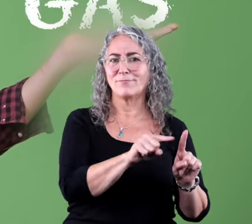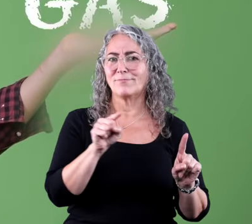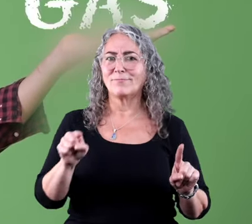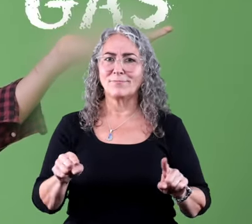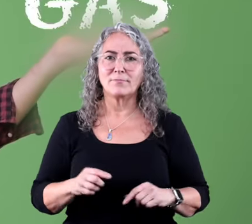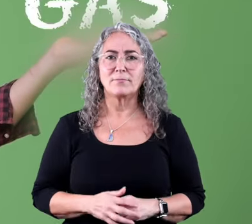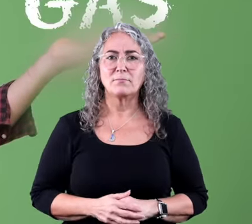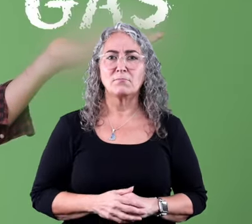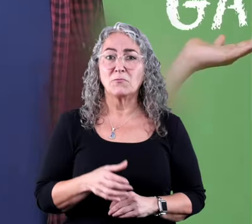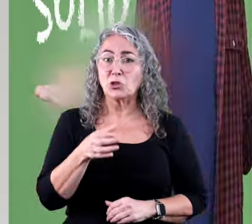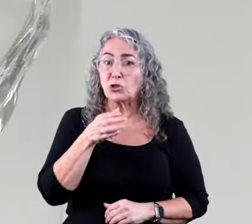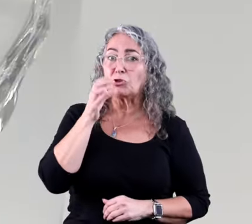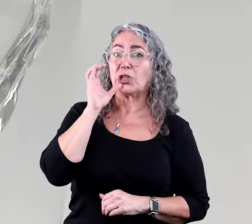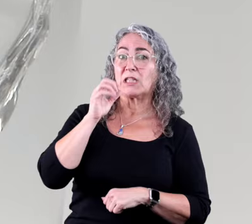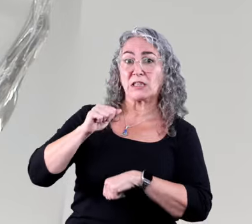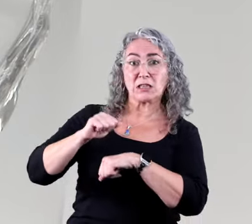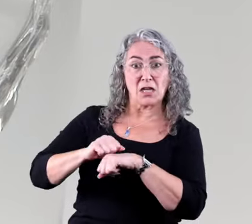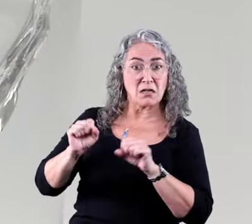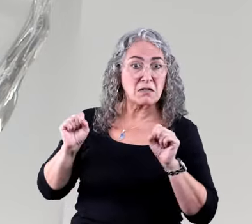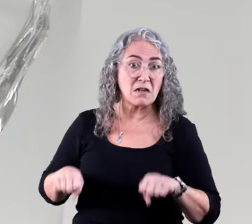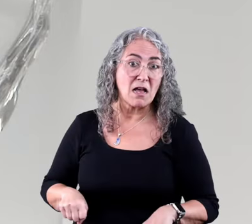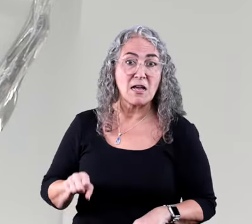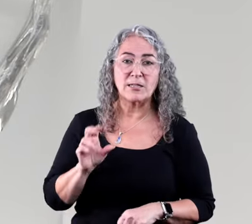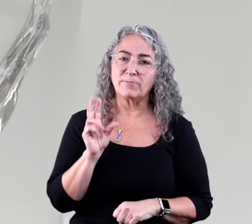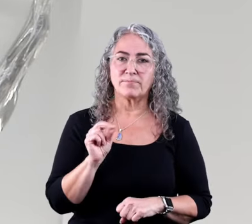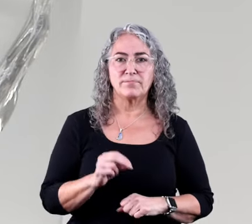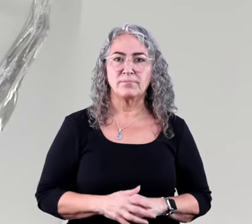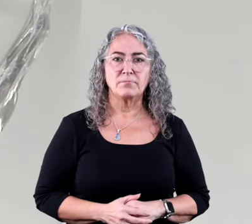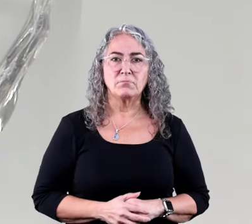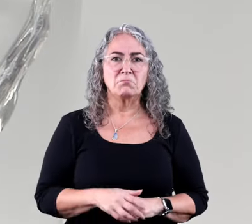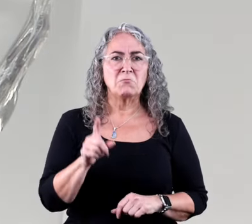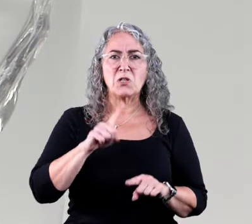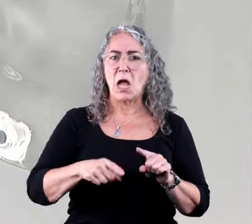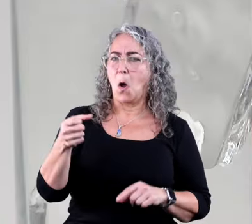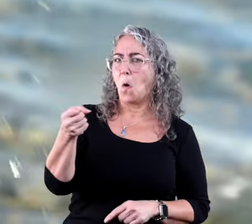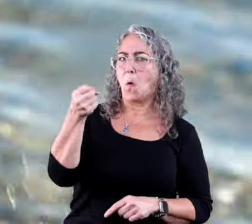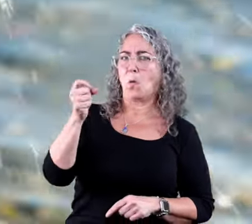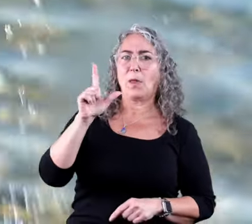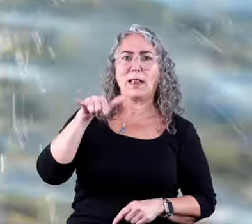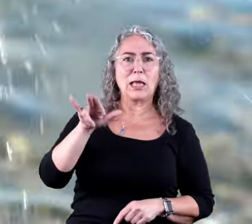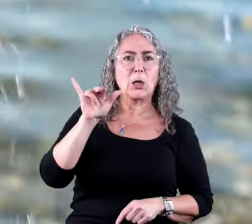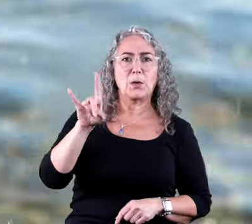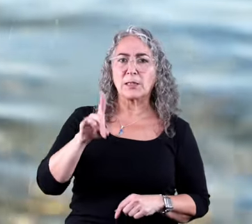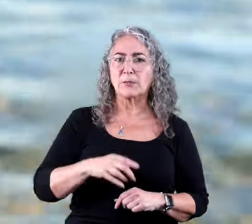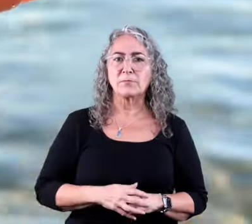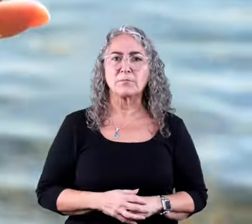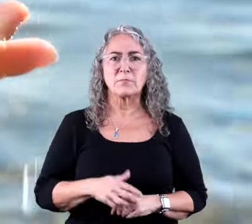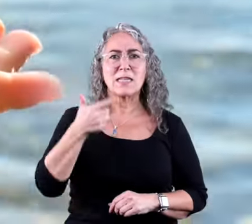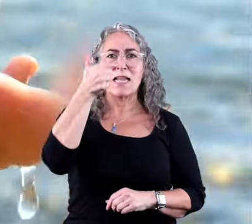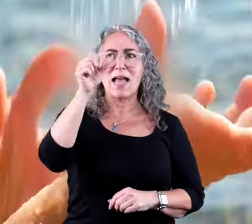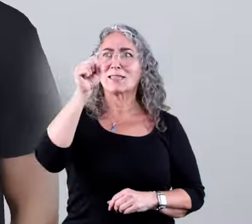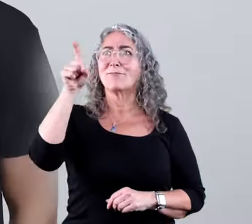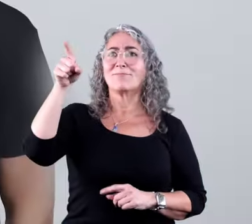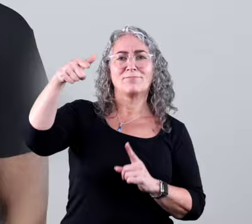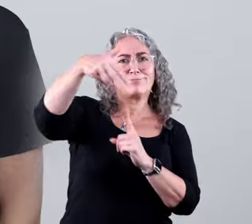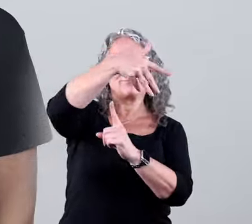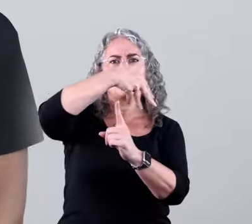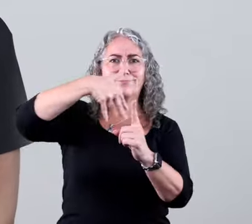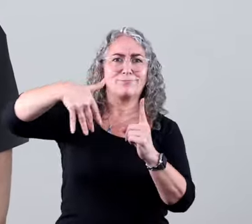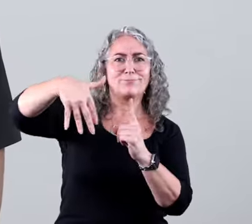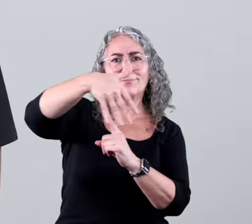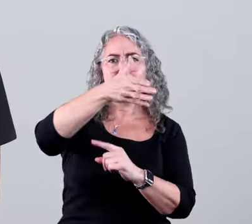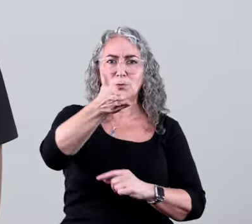to tell them apart. I mean, you can't drink a solid, right? And you can't hold on to a liquid. And a